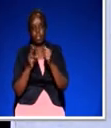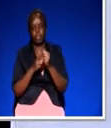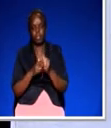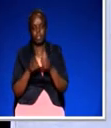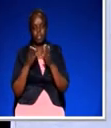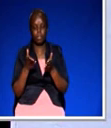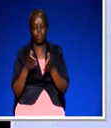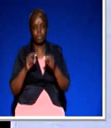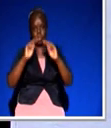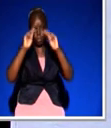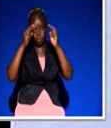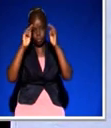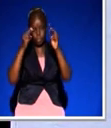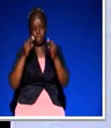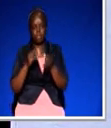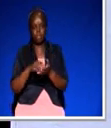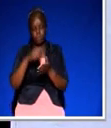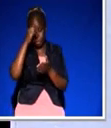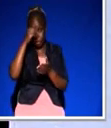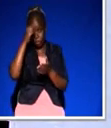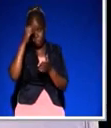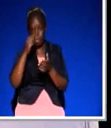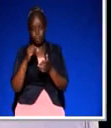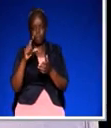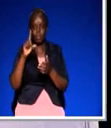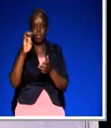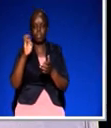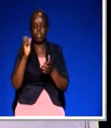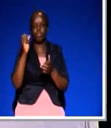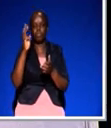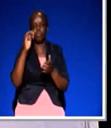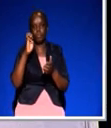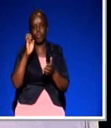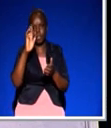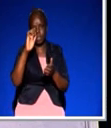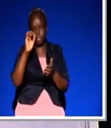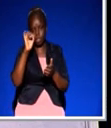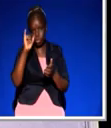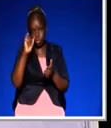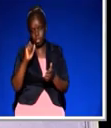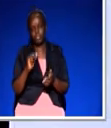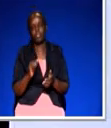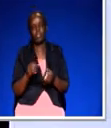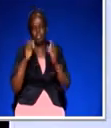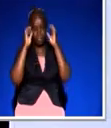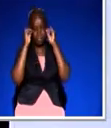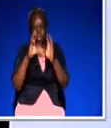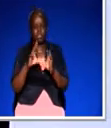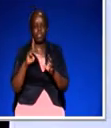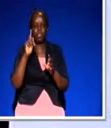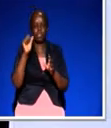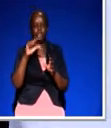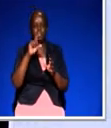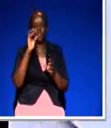In today's topic, we are going to do geometry. The teacher of the day is Mr. Kago.